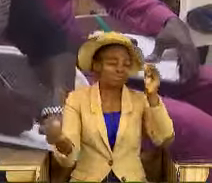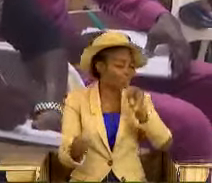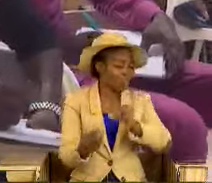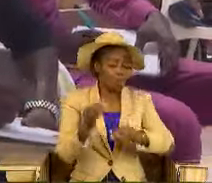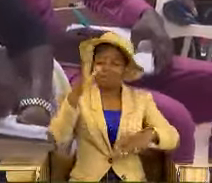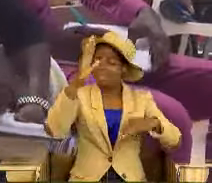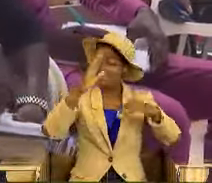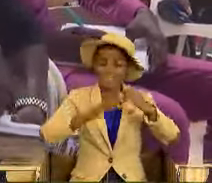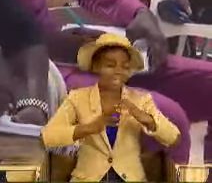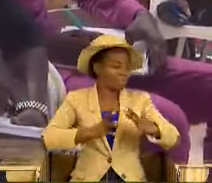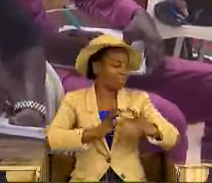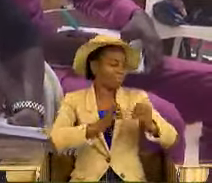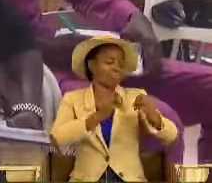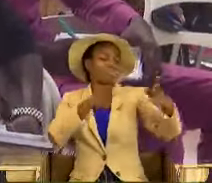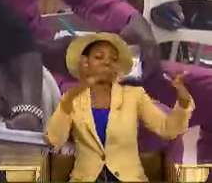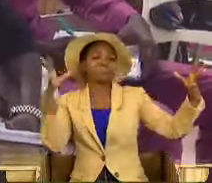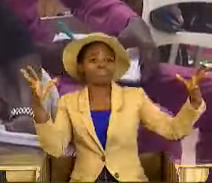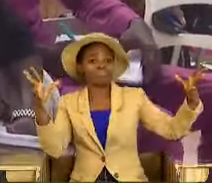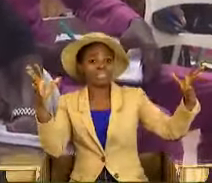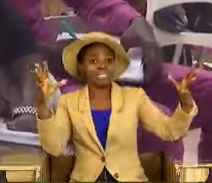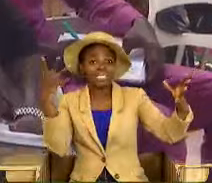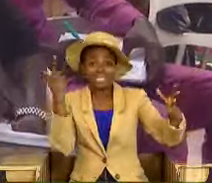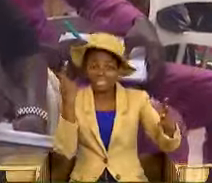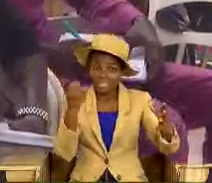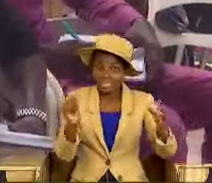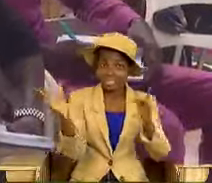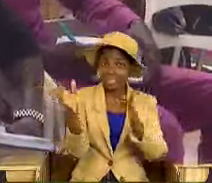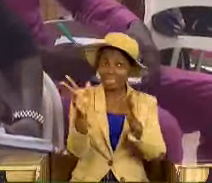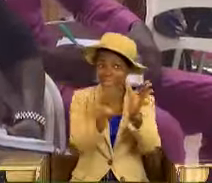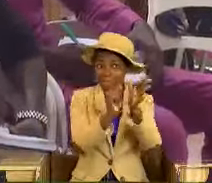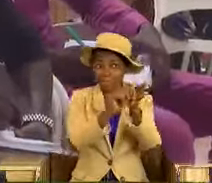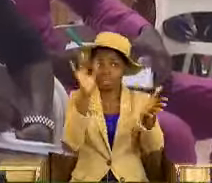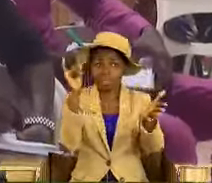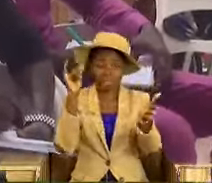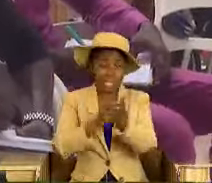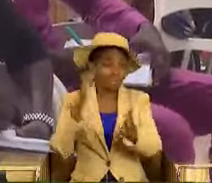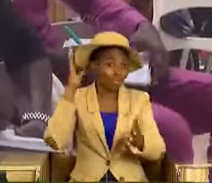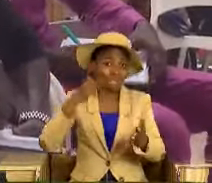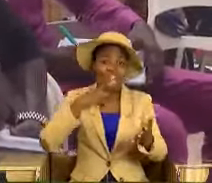sufficient testimonies that prove to the world that you Ser a living